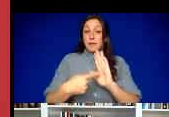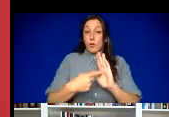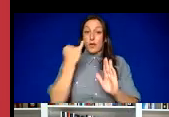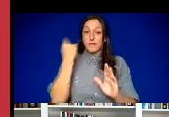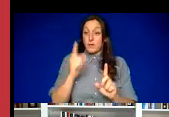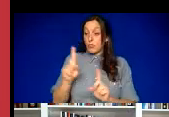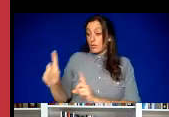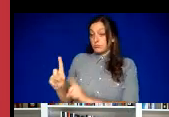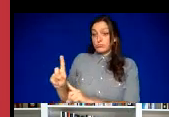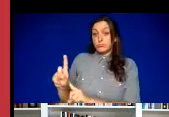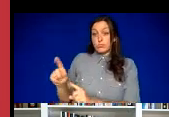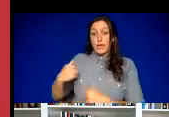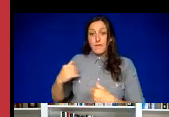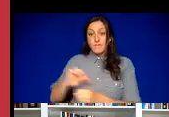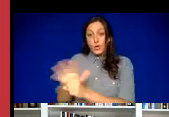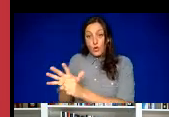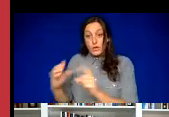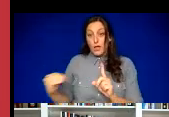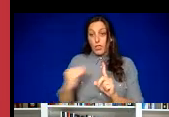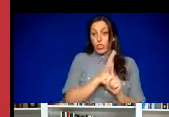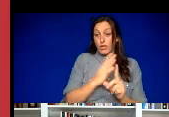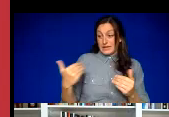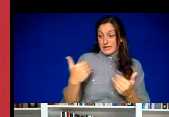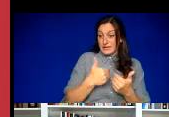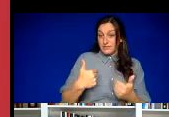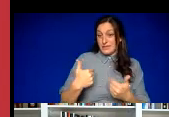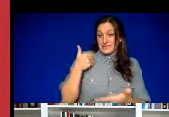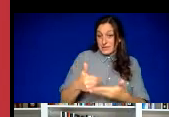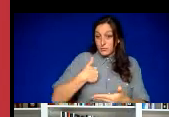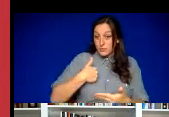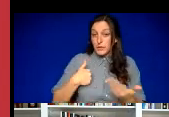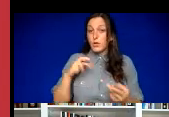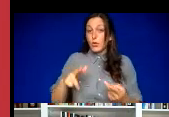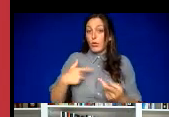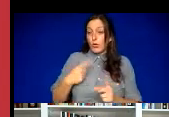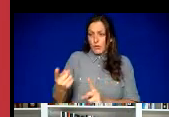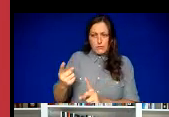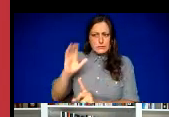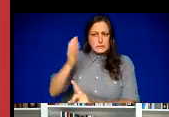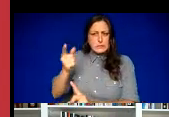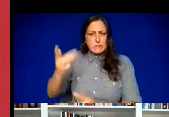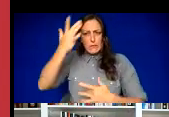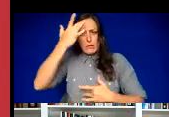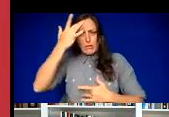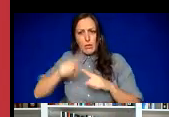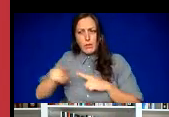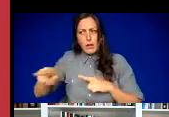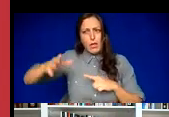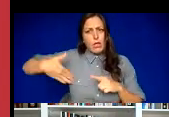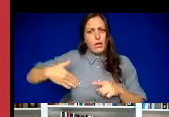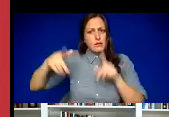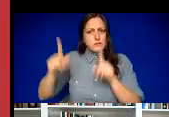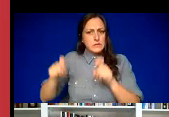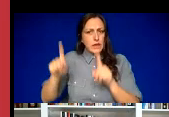with COVID-19 or exposed to somebody who was showing symptoms of COVID-19 but has not yet received their test